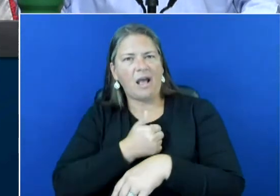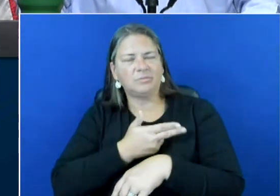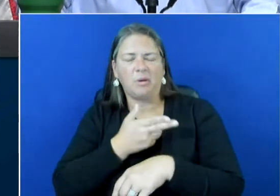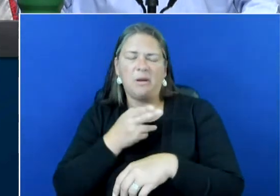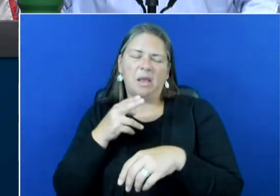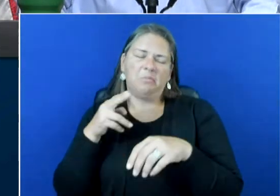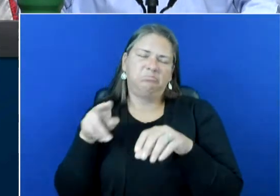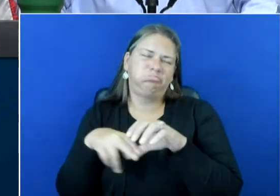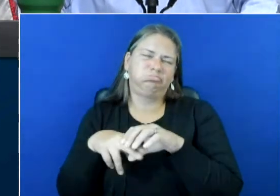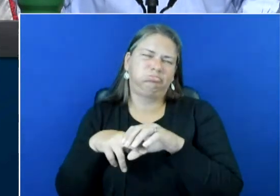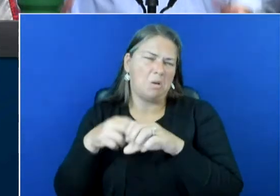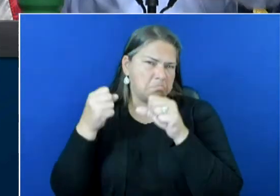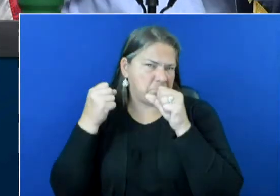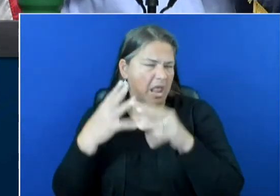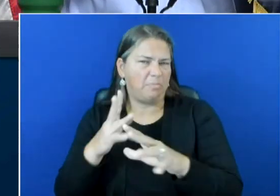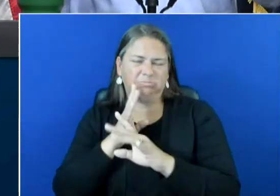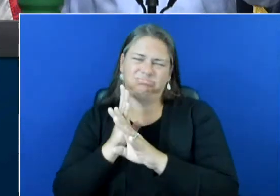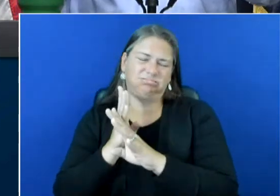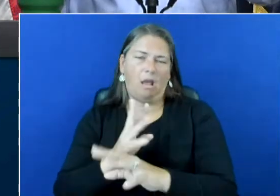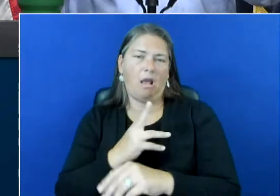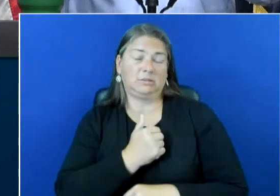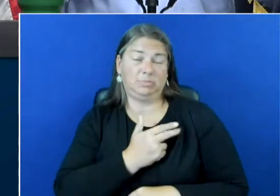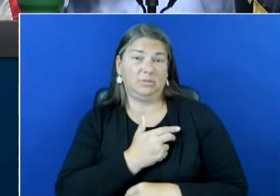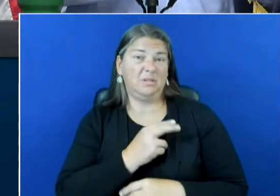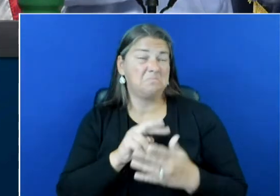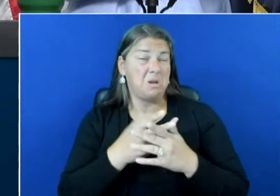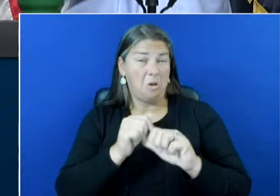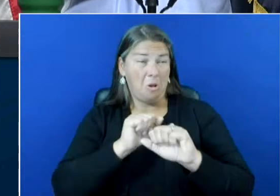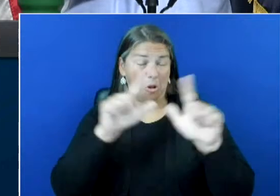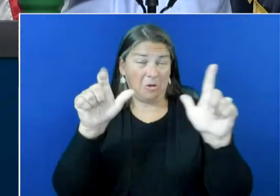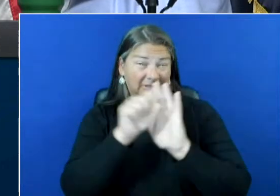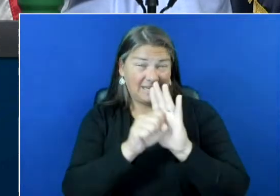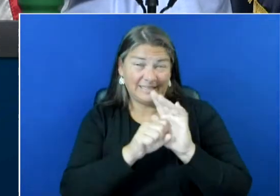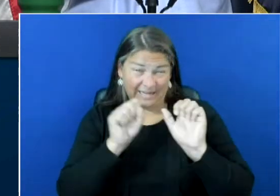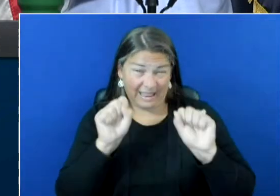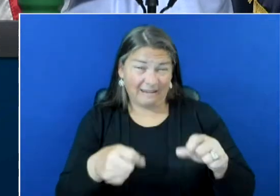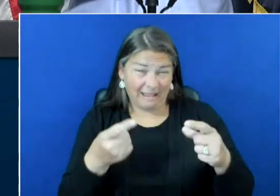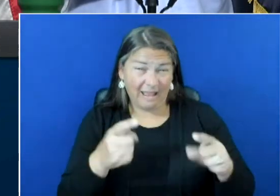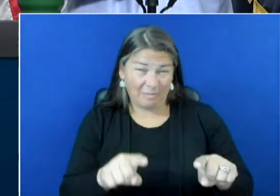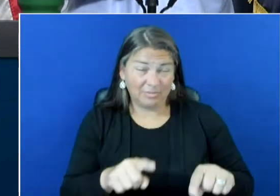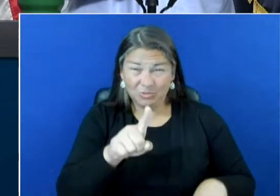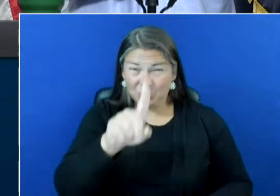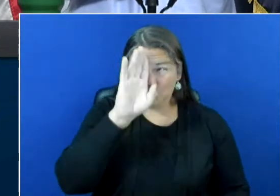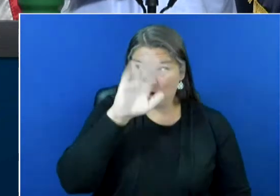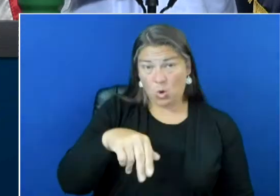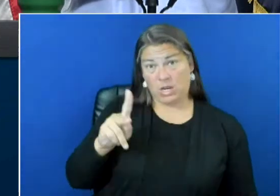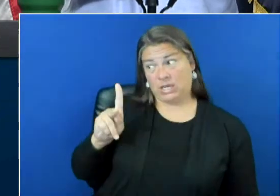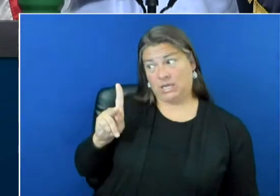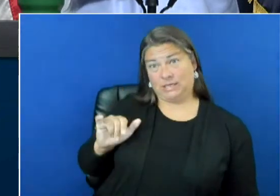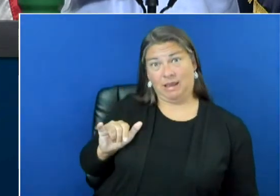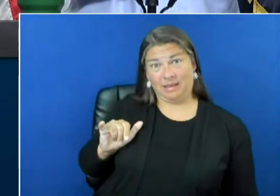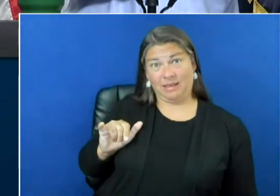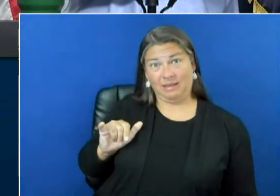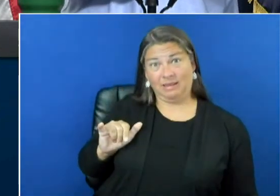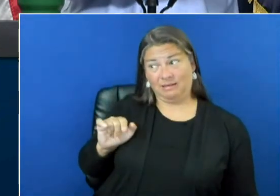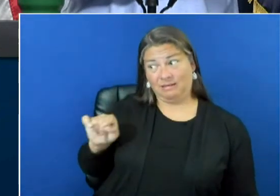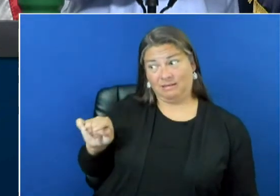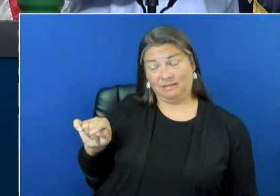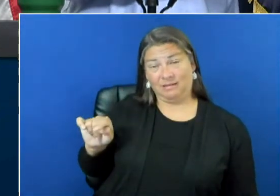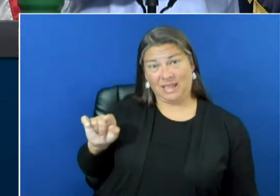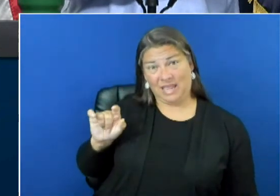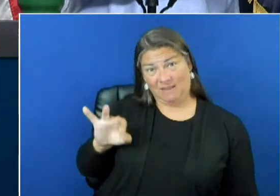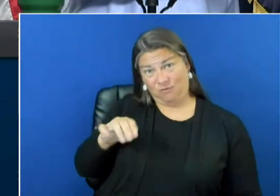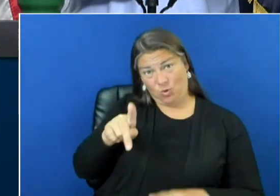a hospital record, even though if you're Kentucky, half of people are going to be protected and not be there. So if you are